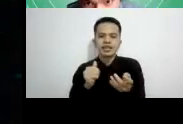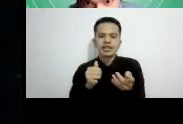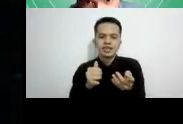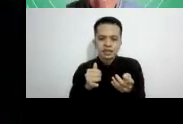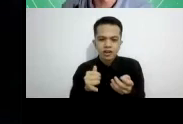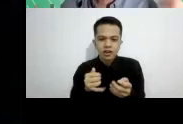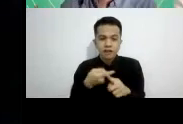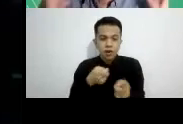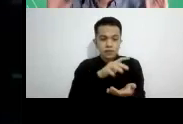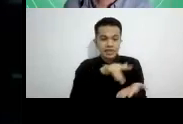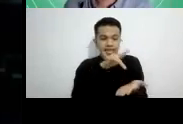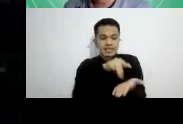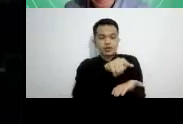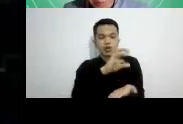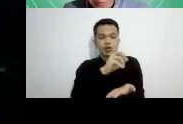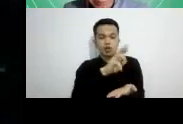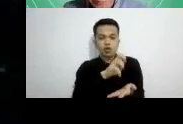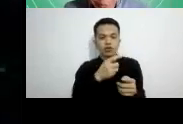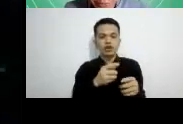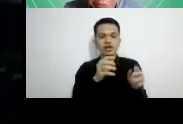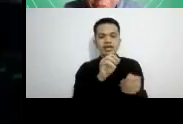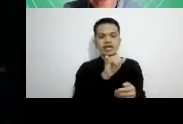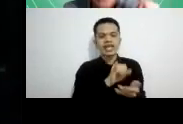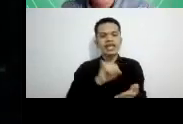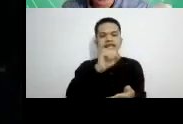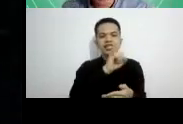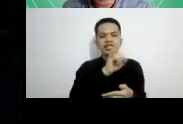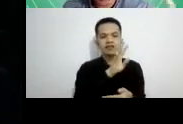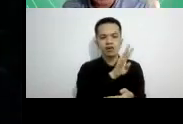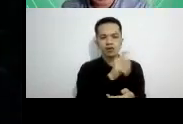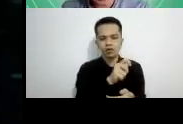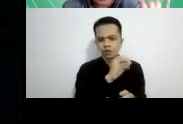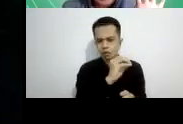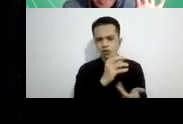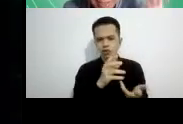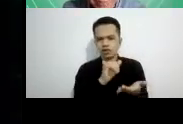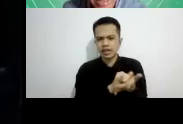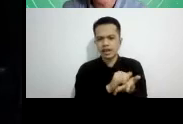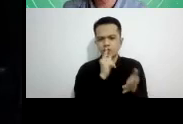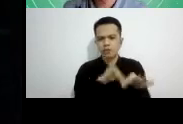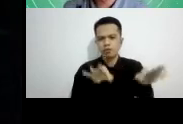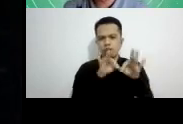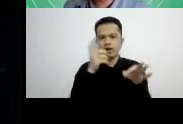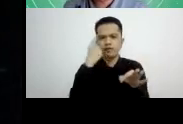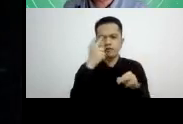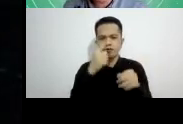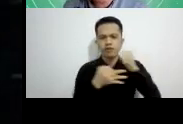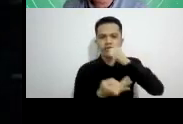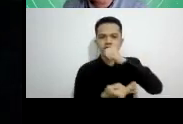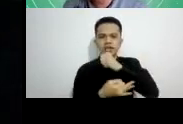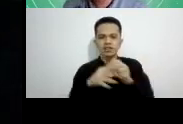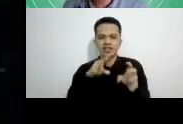its core, Industry 4.0. So 5G is very important and essential as the backbone for the networking